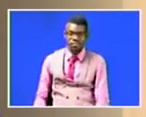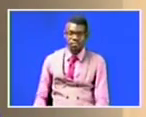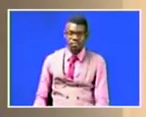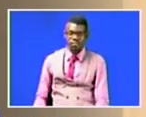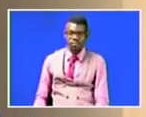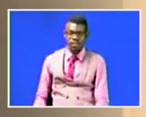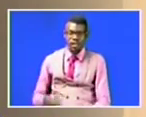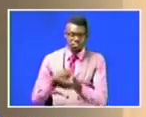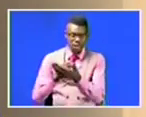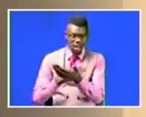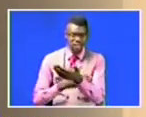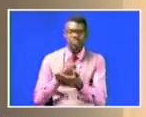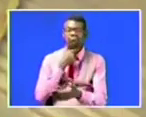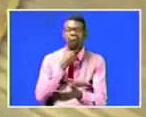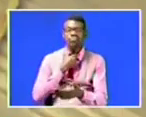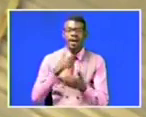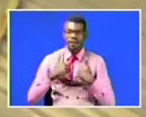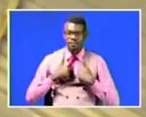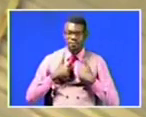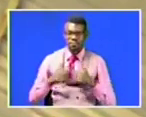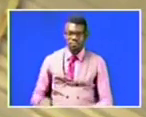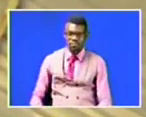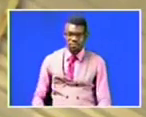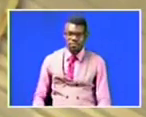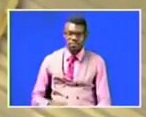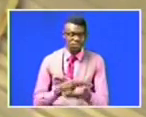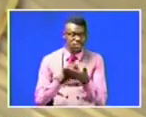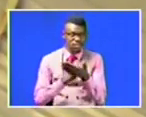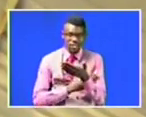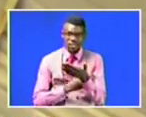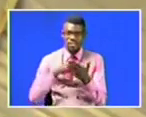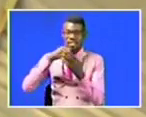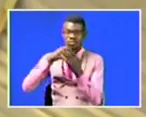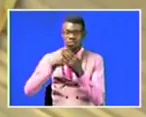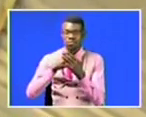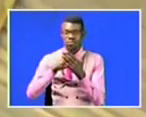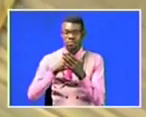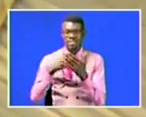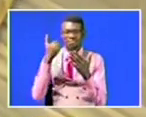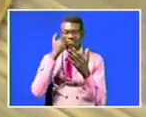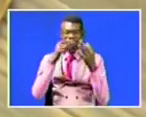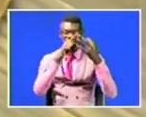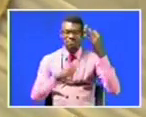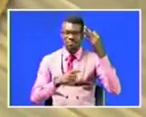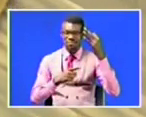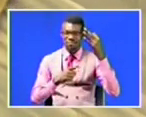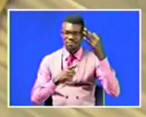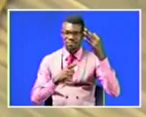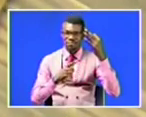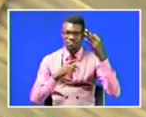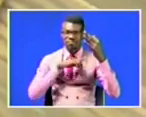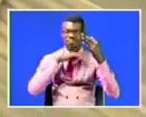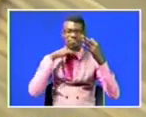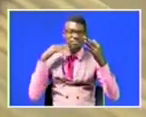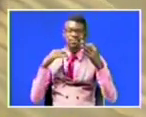the cancer of the throat. Cancer is among top three killer diseases in the country and number two among